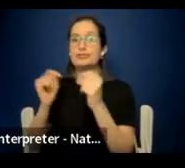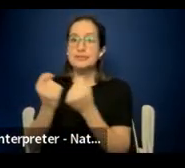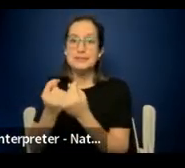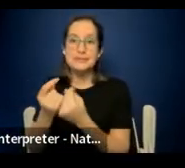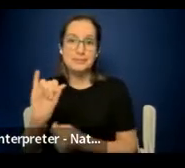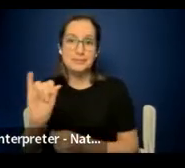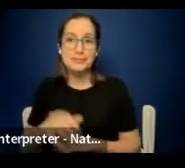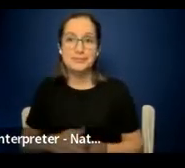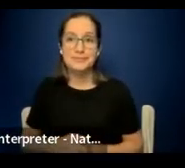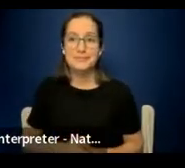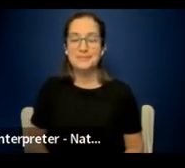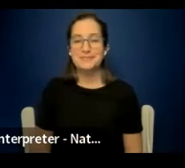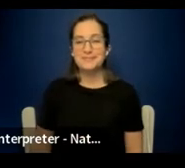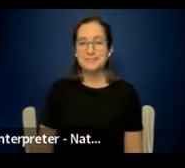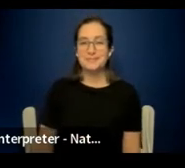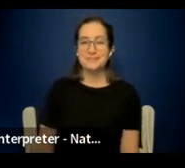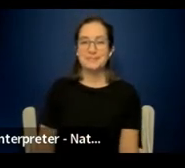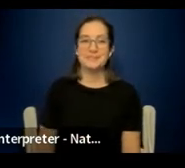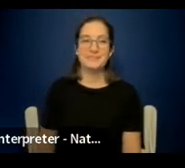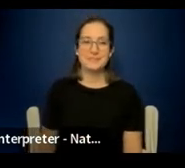breakout rooms.